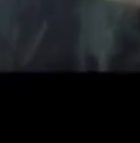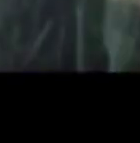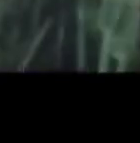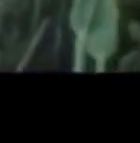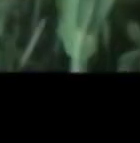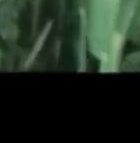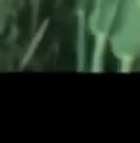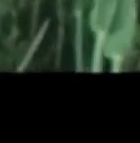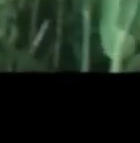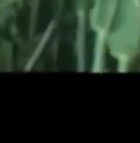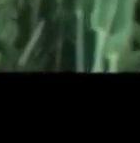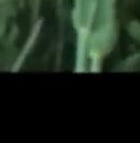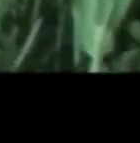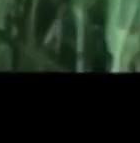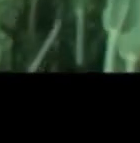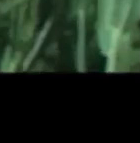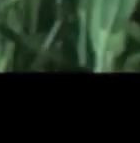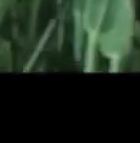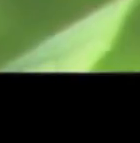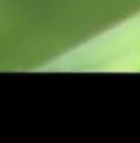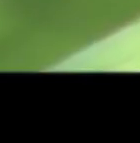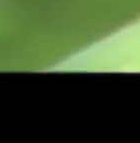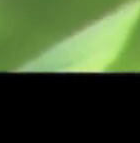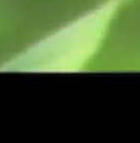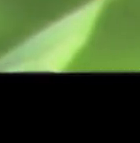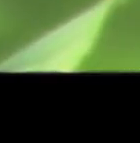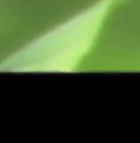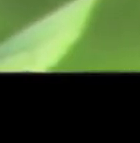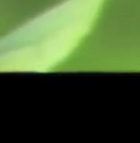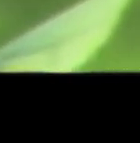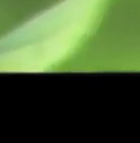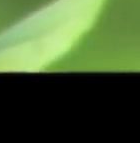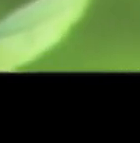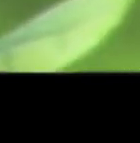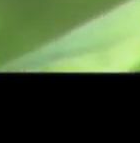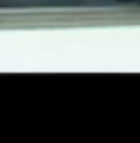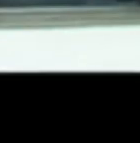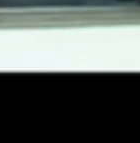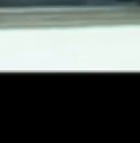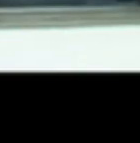Allahu Akbar, Allahu Akbar.